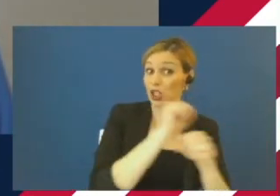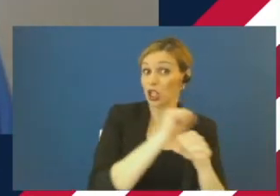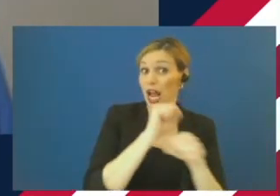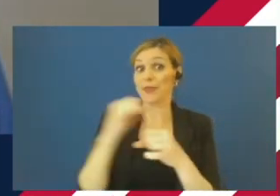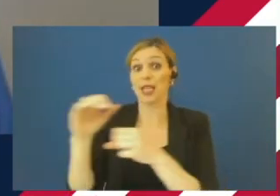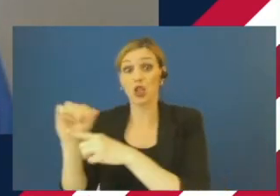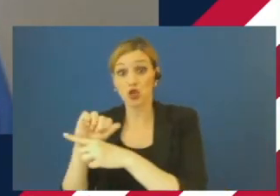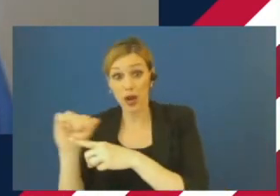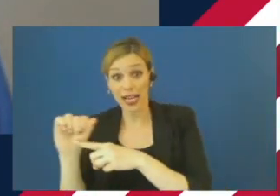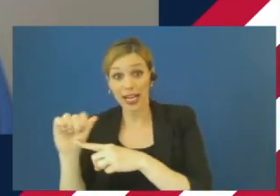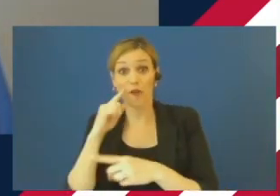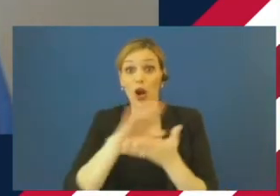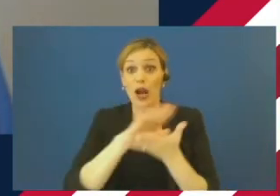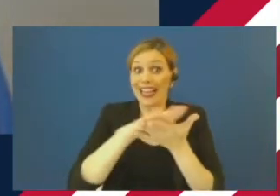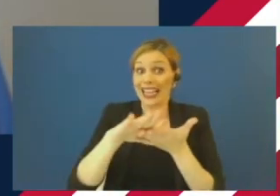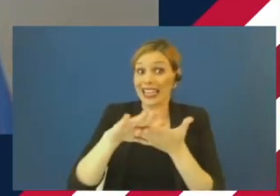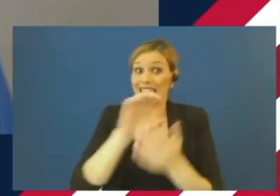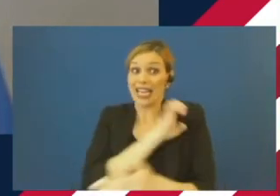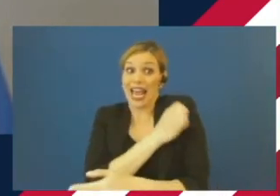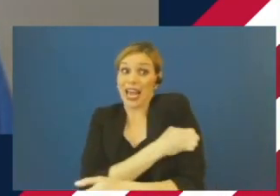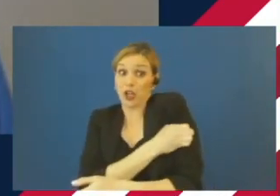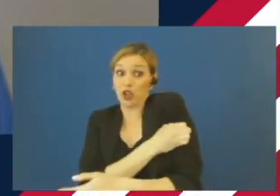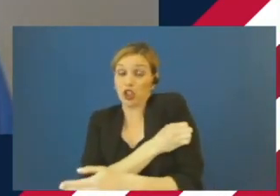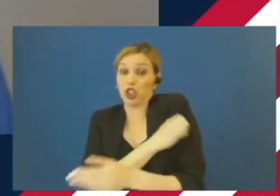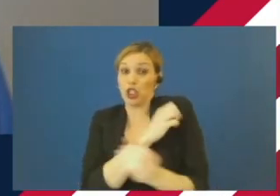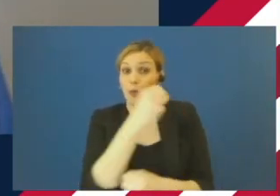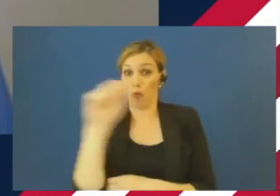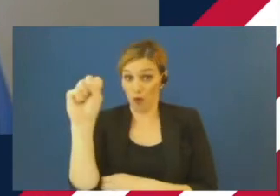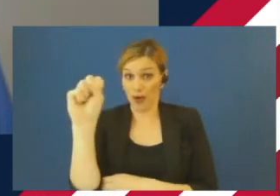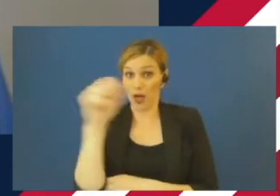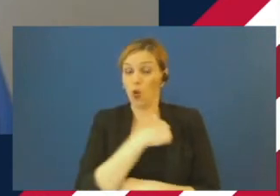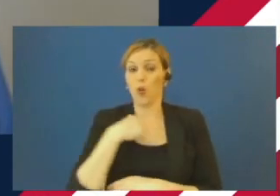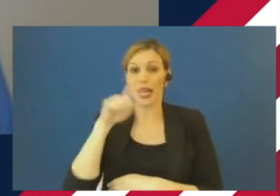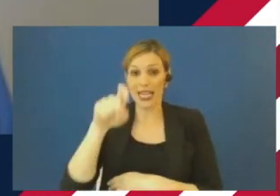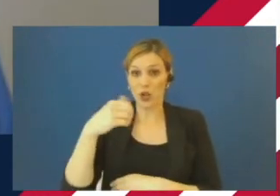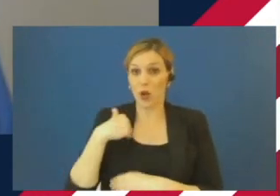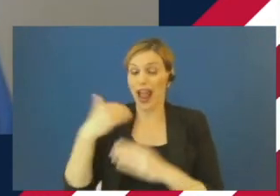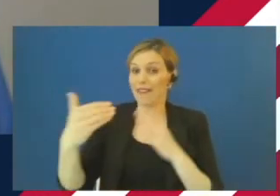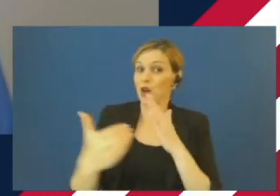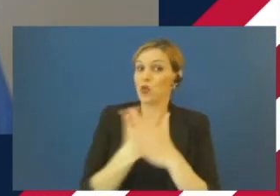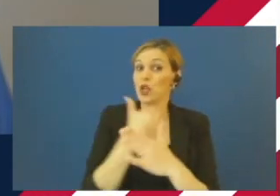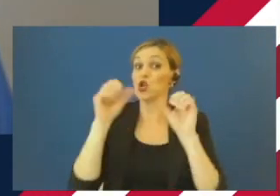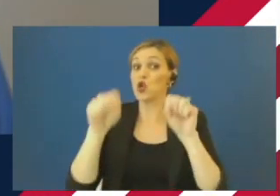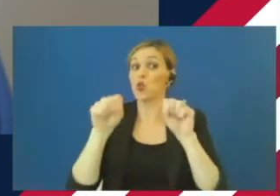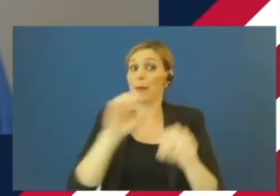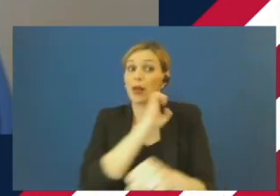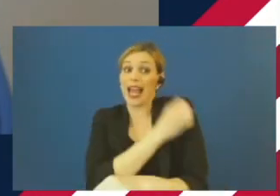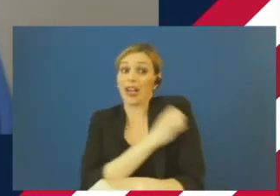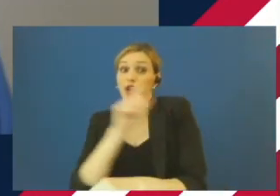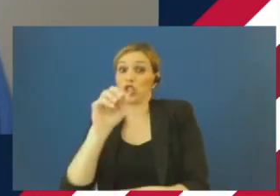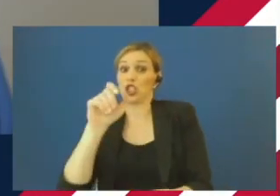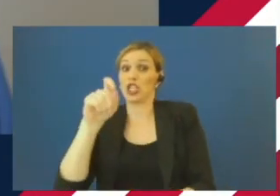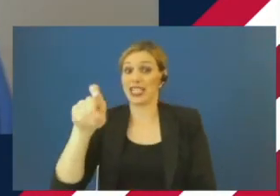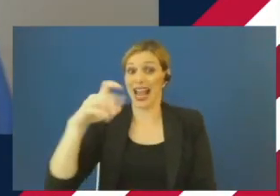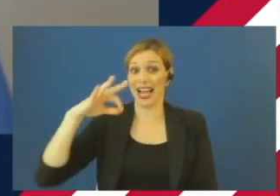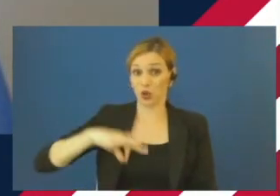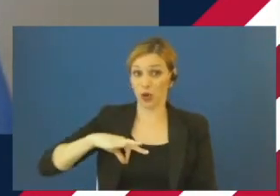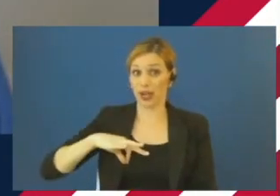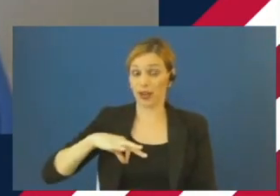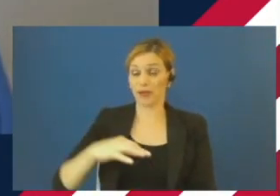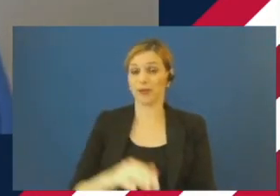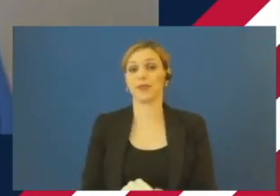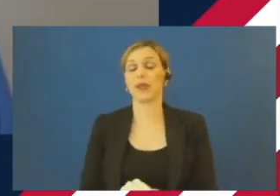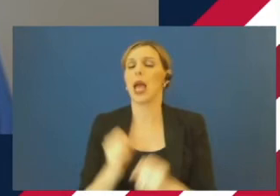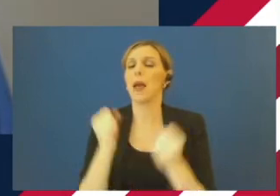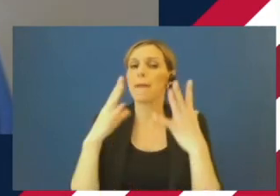the extension and refundability of the renewable energy tax credit. Finally, many Latino communities are